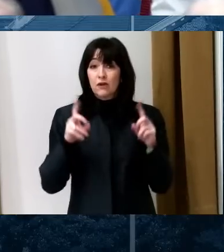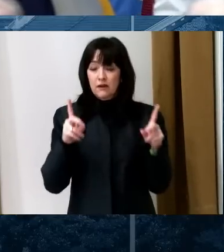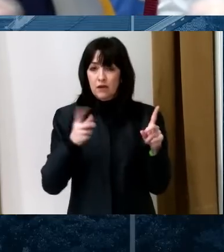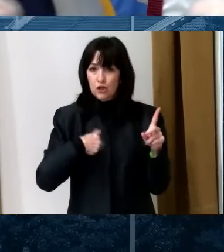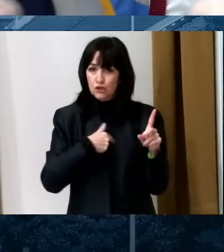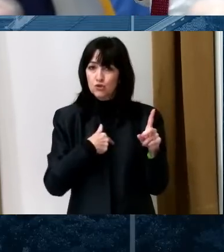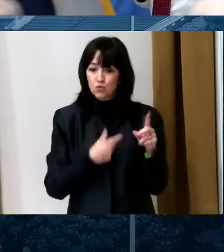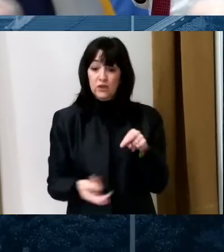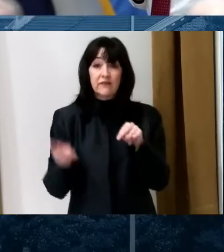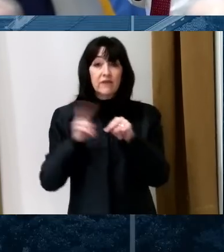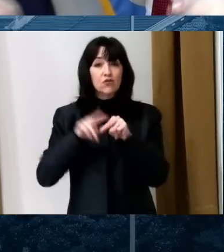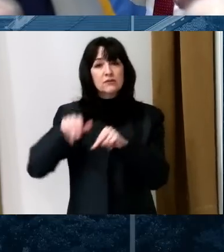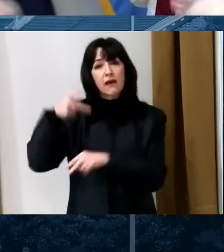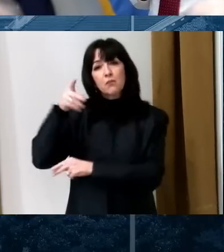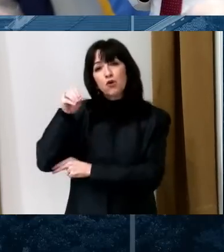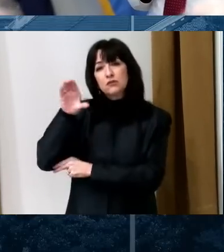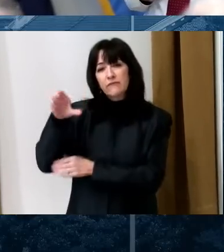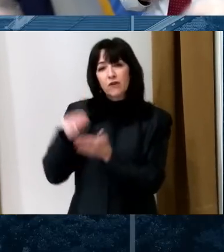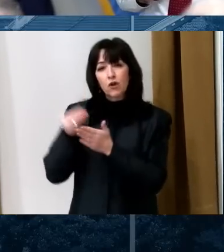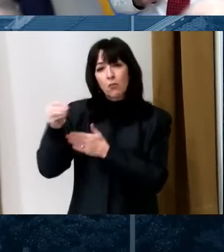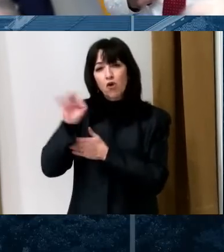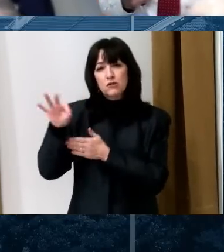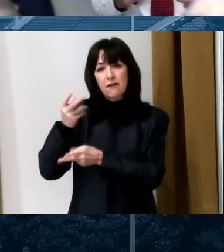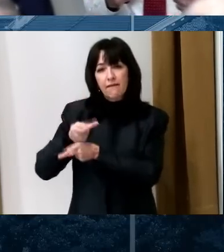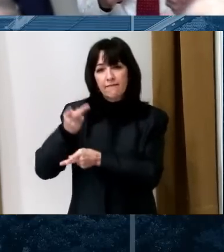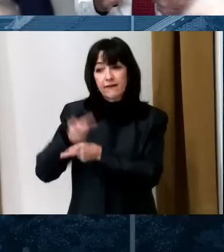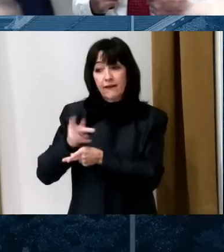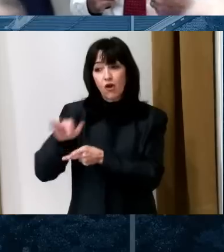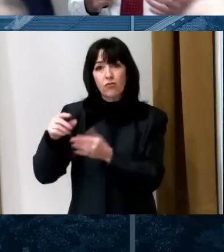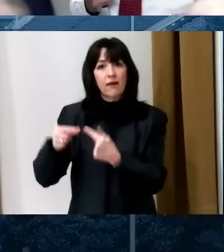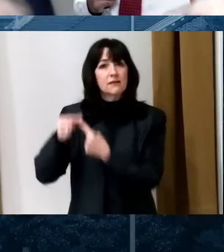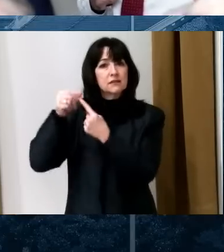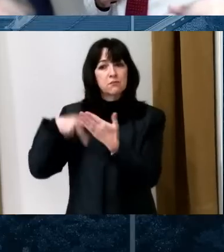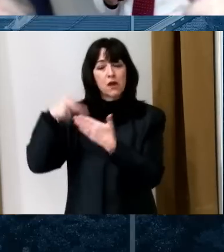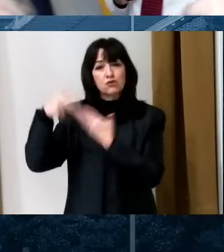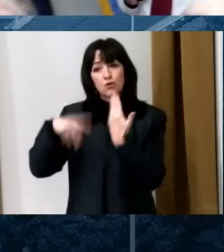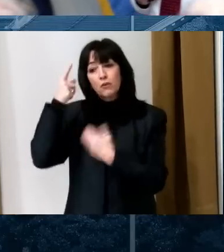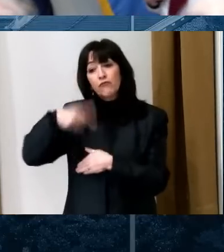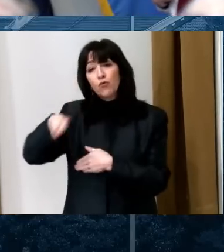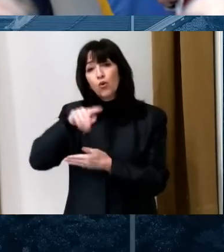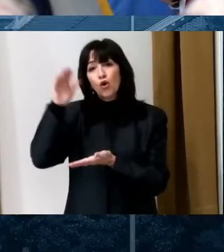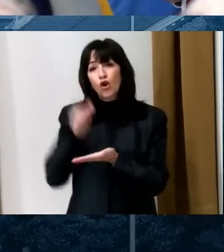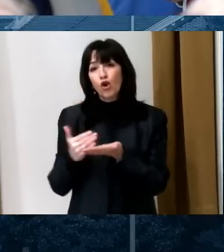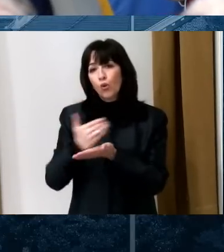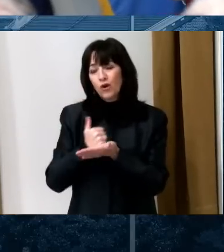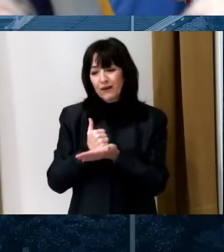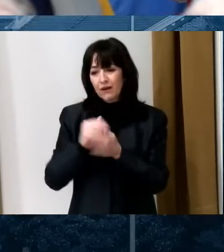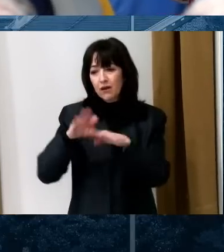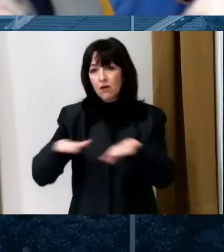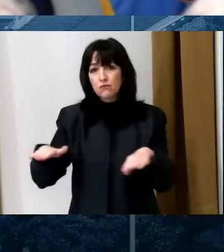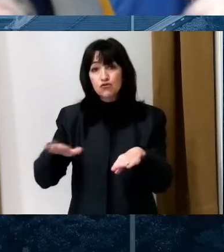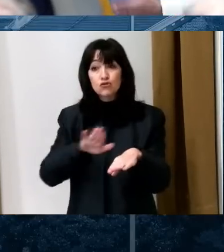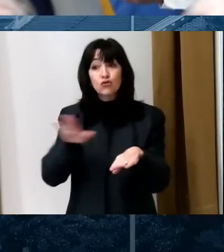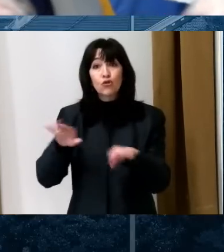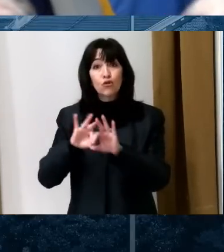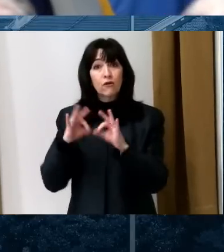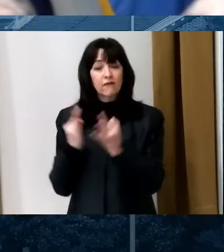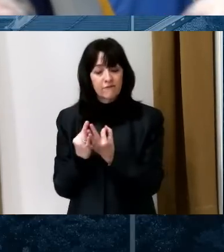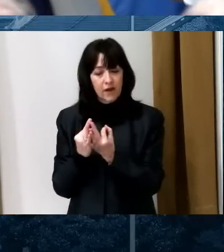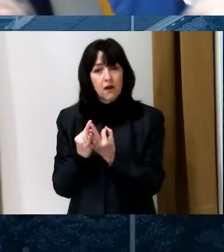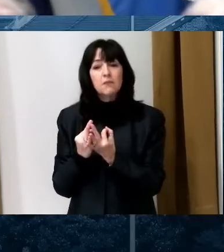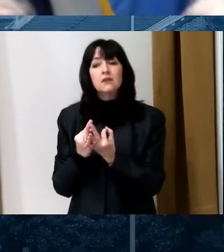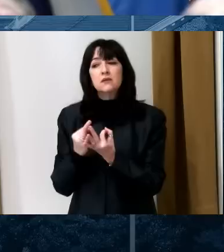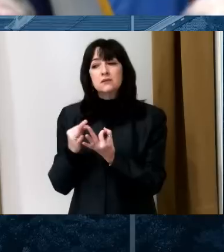the purchase of care rates. These are dollars that go for lower income children so that they can, so that the